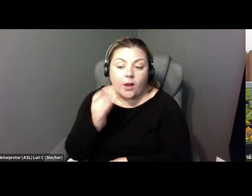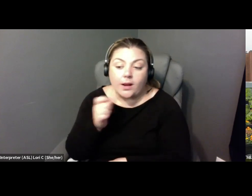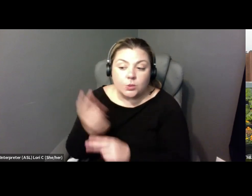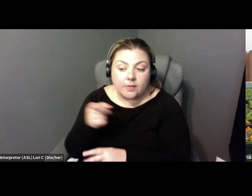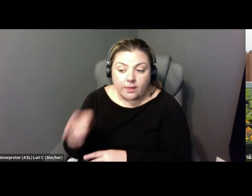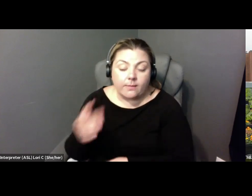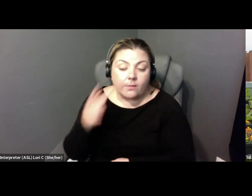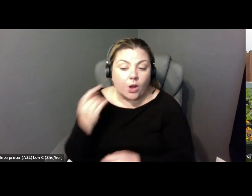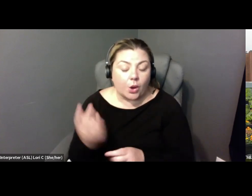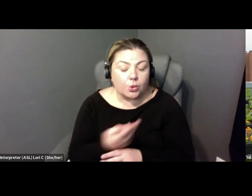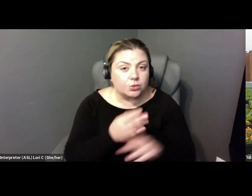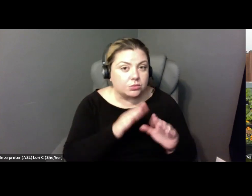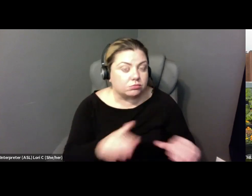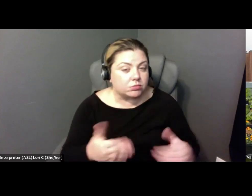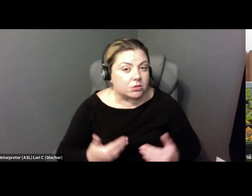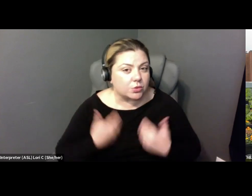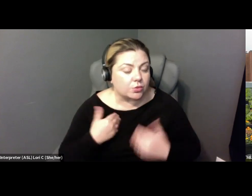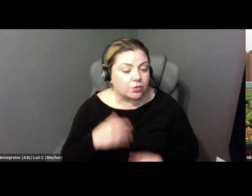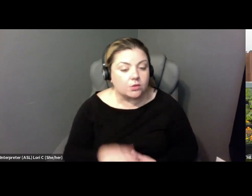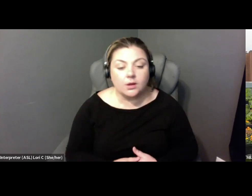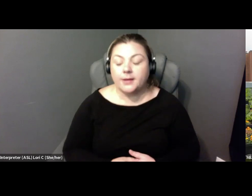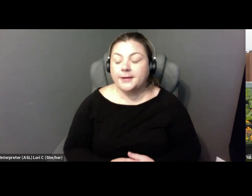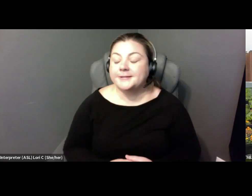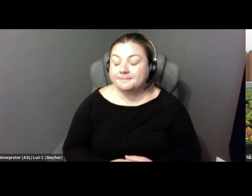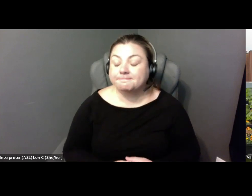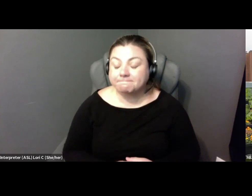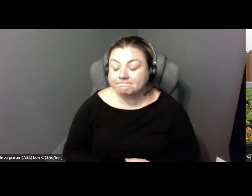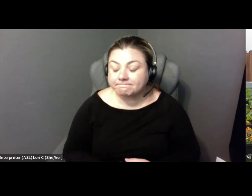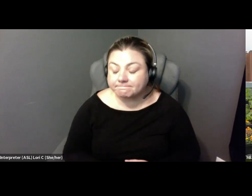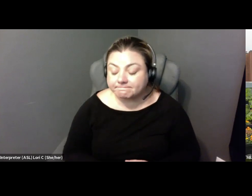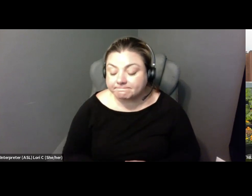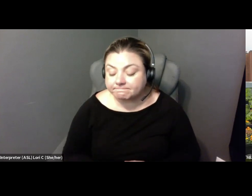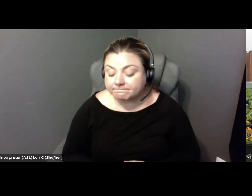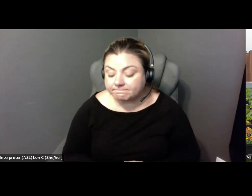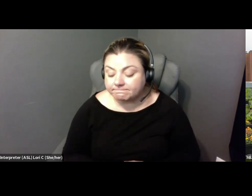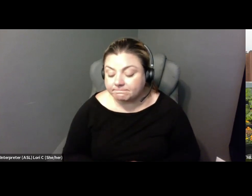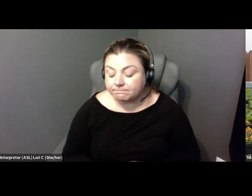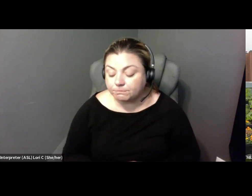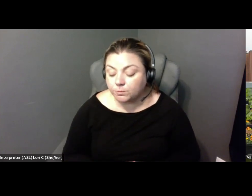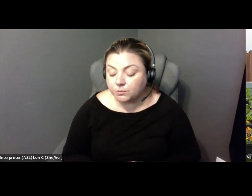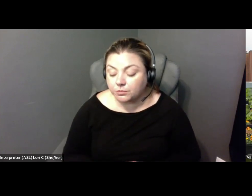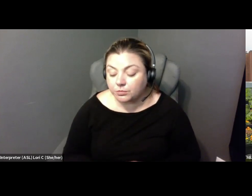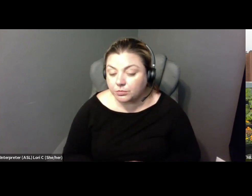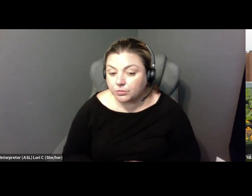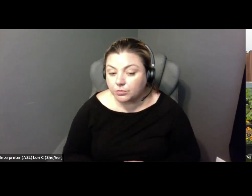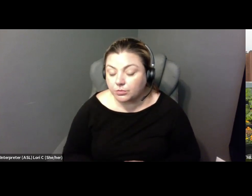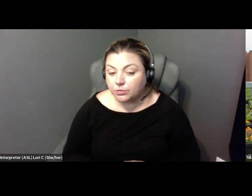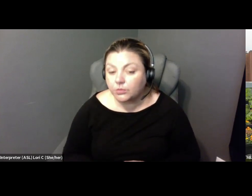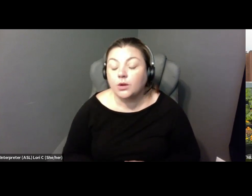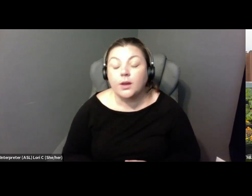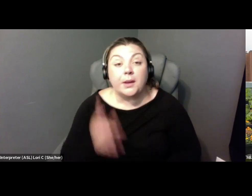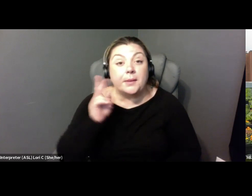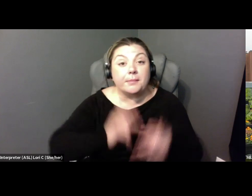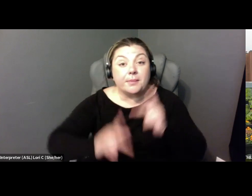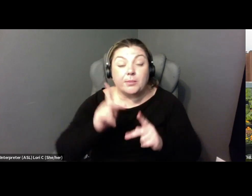Mm-hmm. The community members that were leading the group as a part of, were leading the build out of the tool